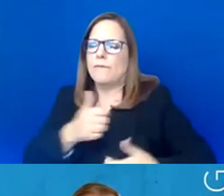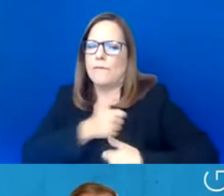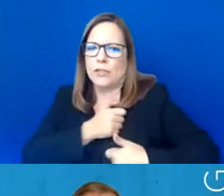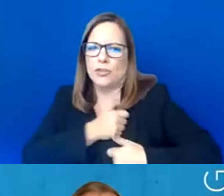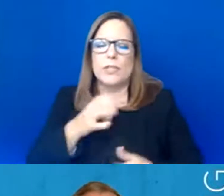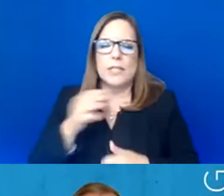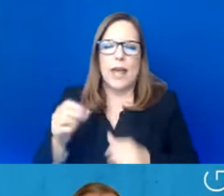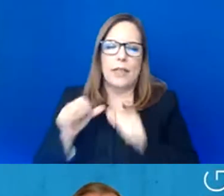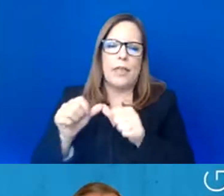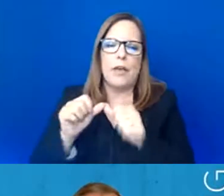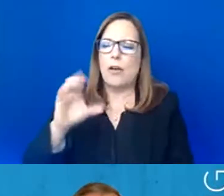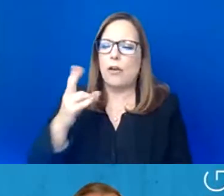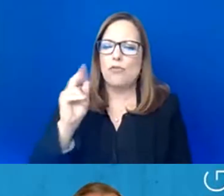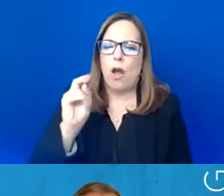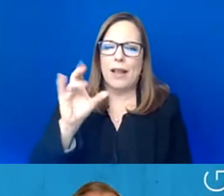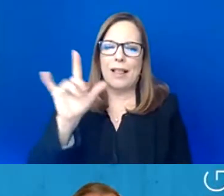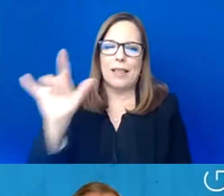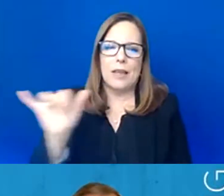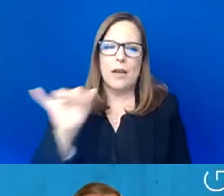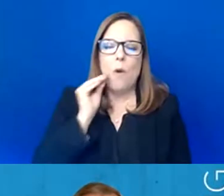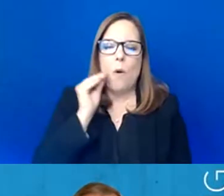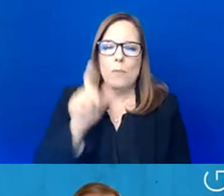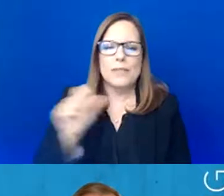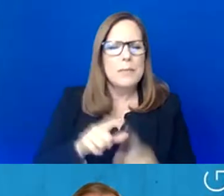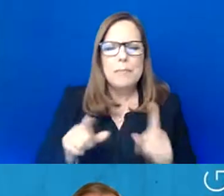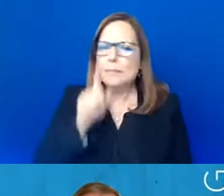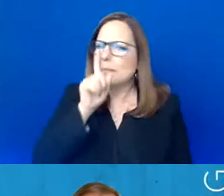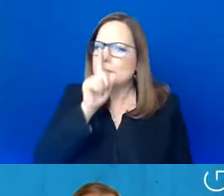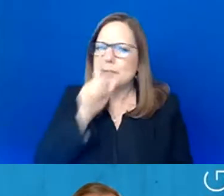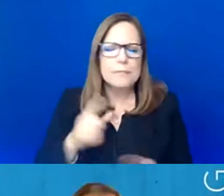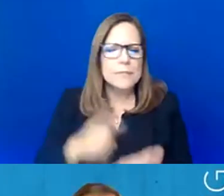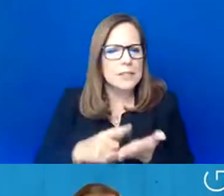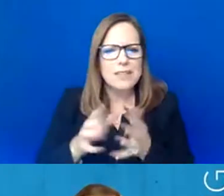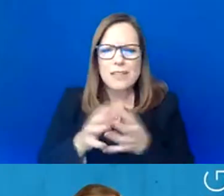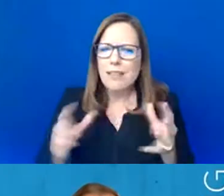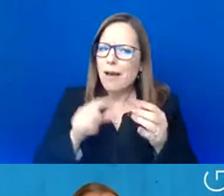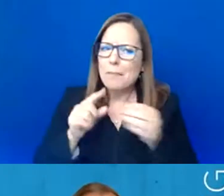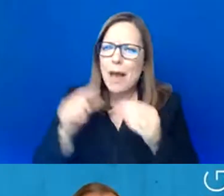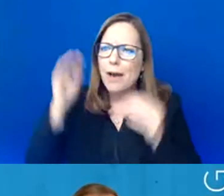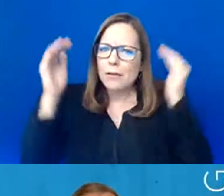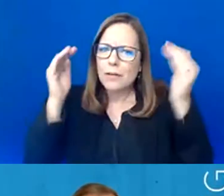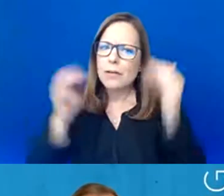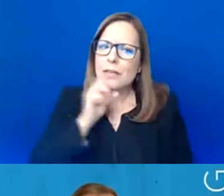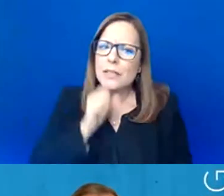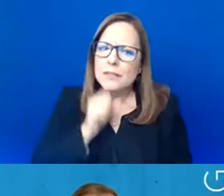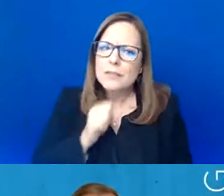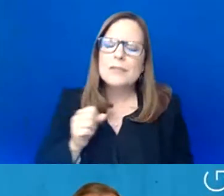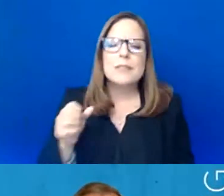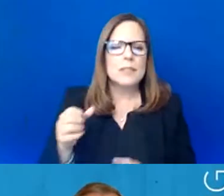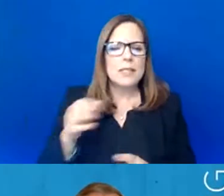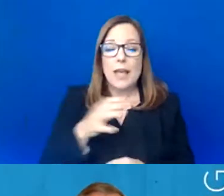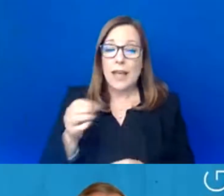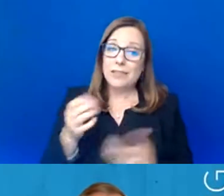But you don't hear a lot of discussion about older adult homelessness as a focus, despite the fact that the